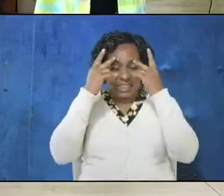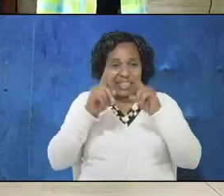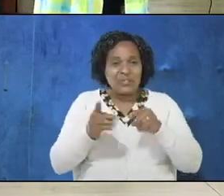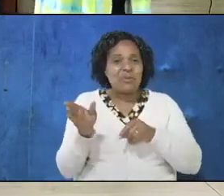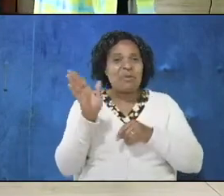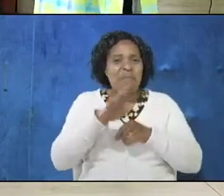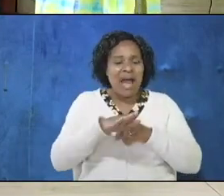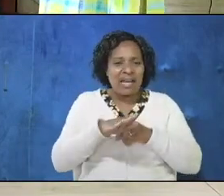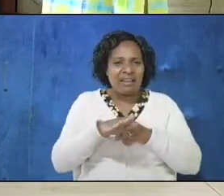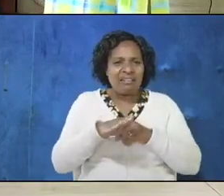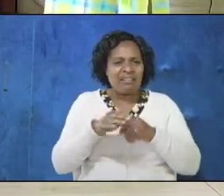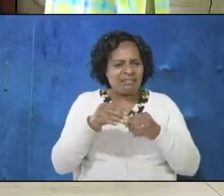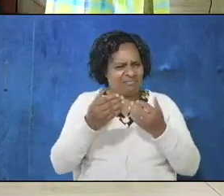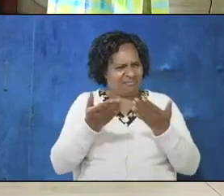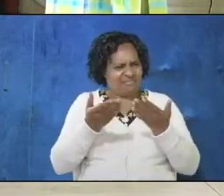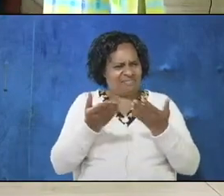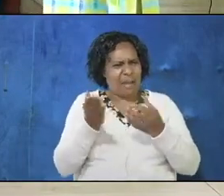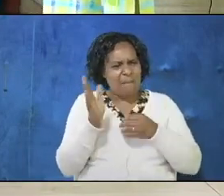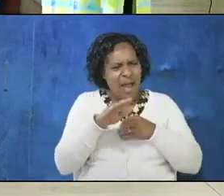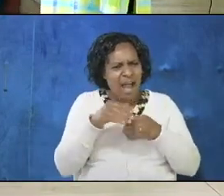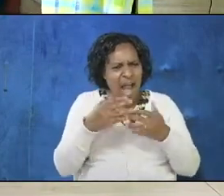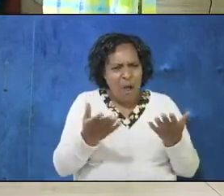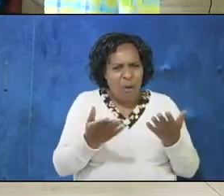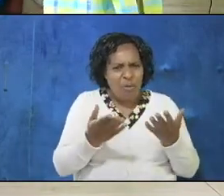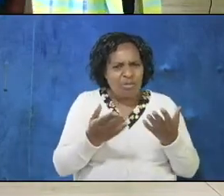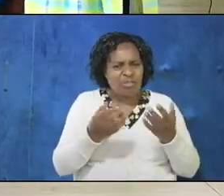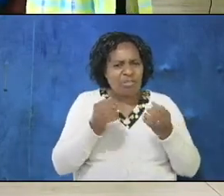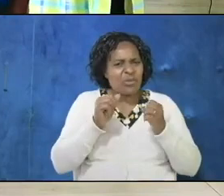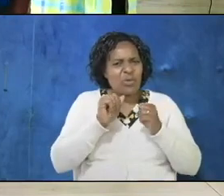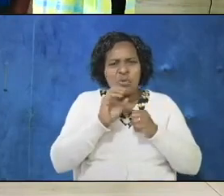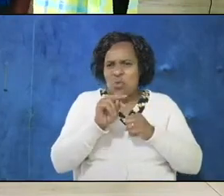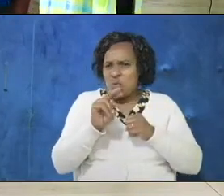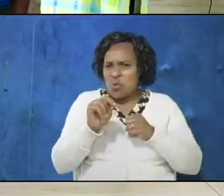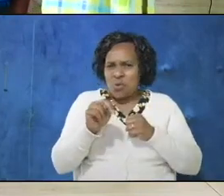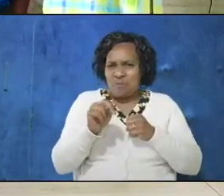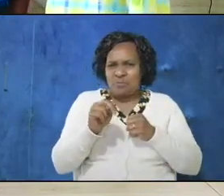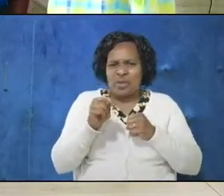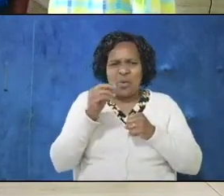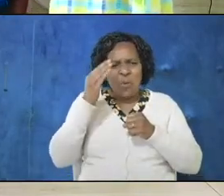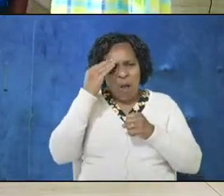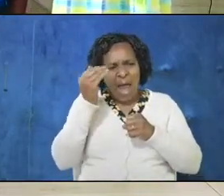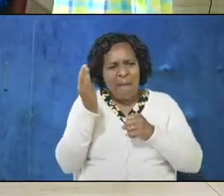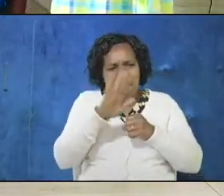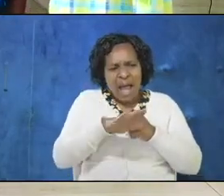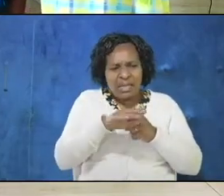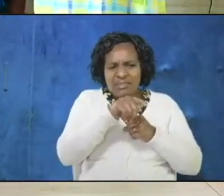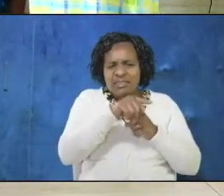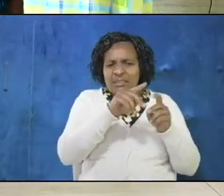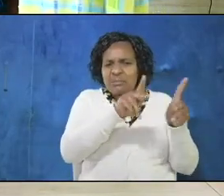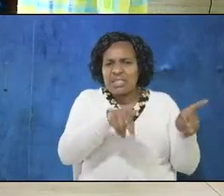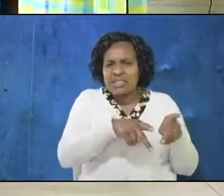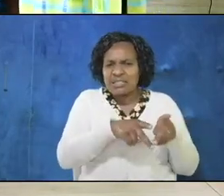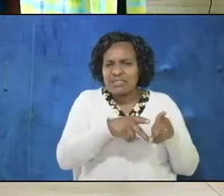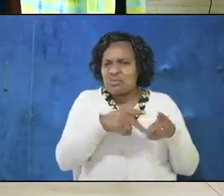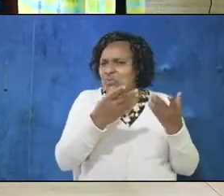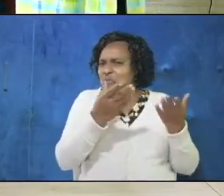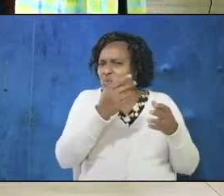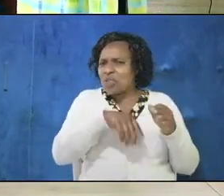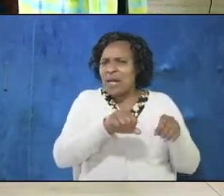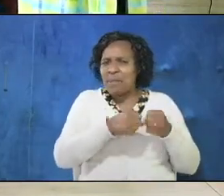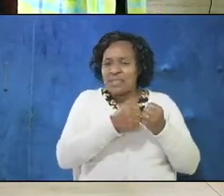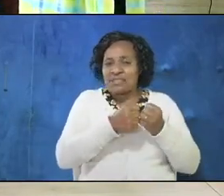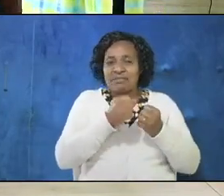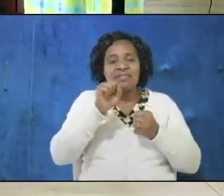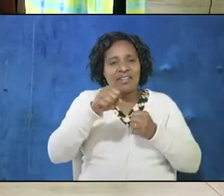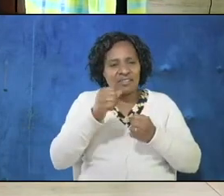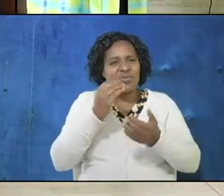What? Are you kidding us? I wish I was. Why would he do that? Wasn't it dangerous? Yes, you are